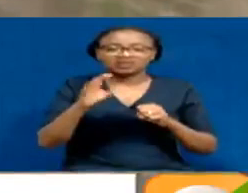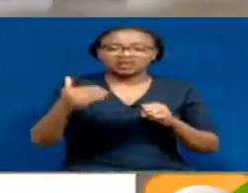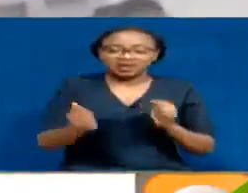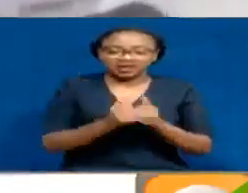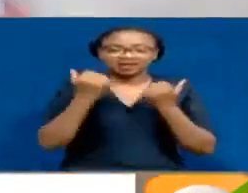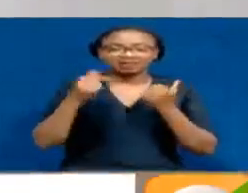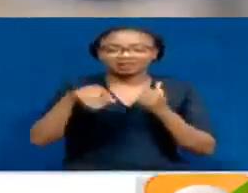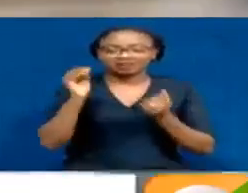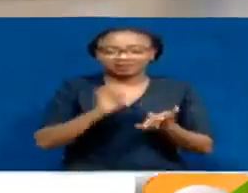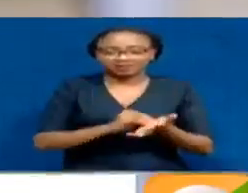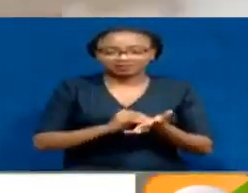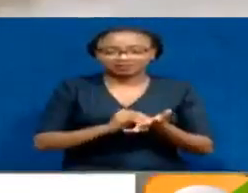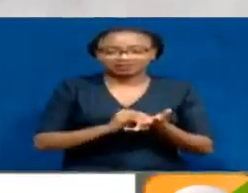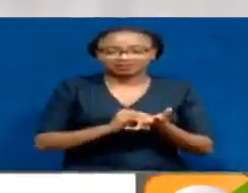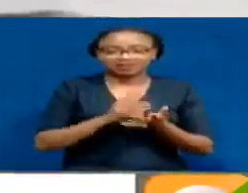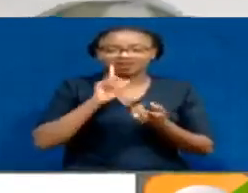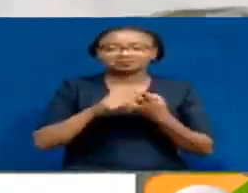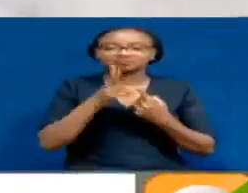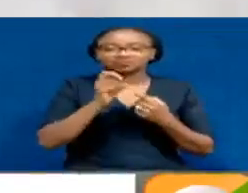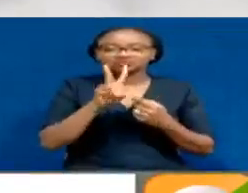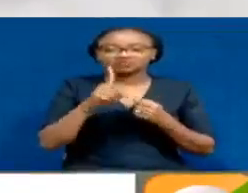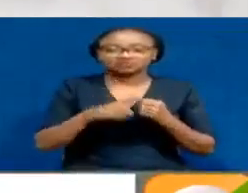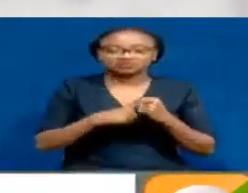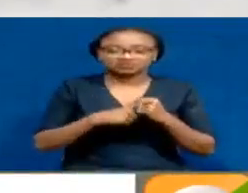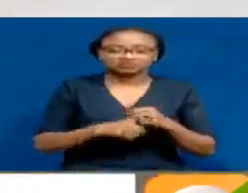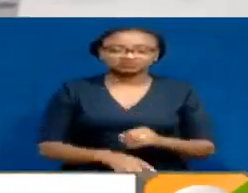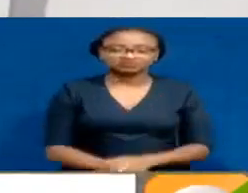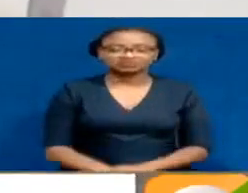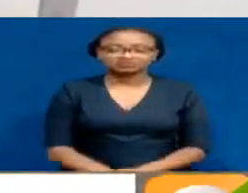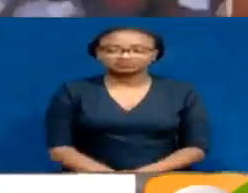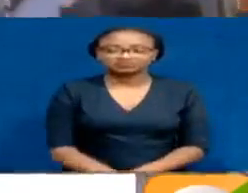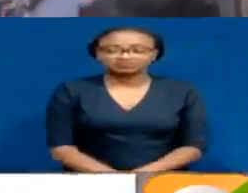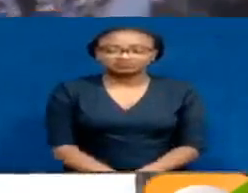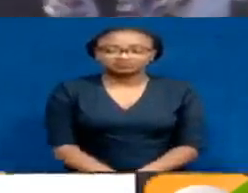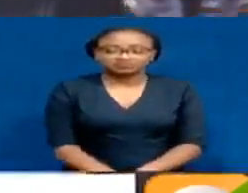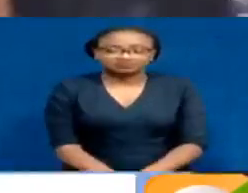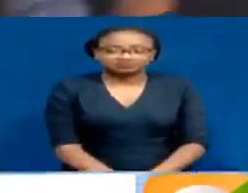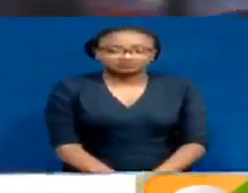World Rally Championship calendar until 2026. Michael Kinyi for Citizen TV.